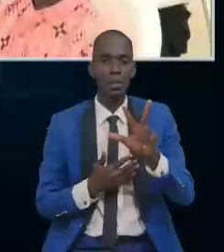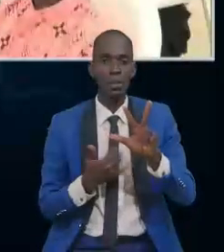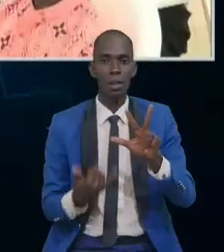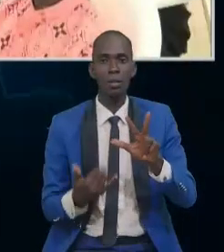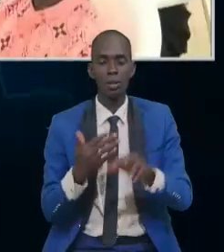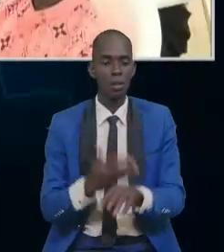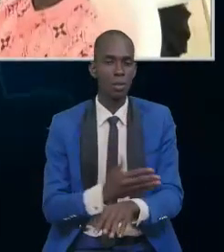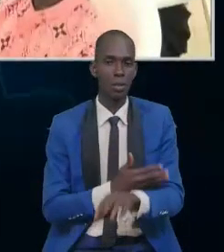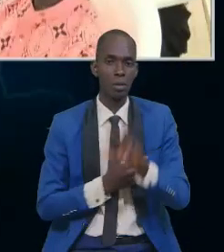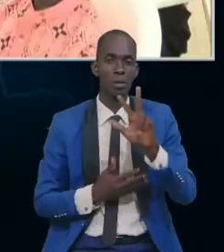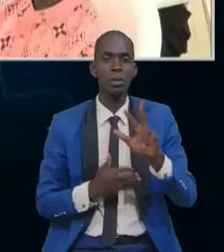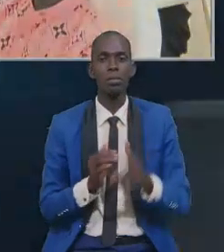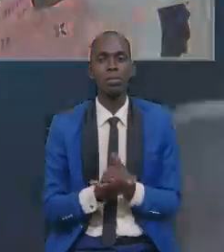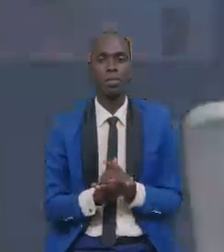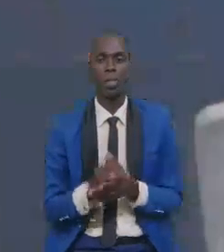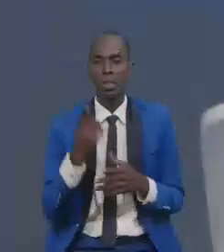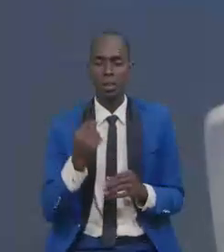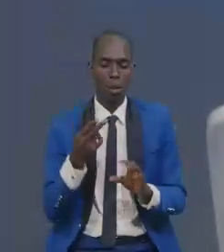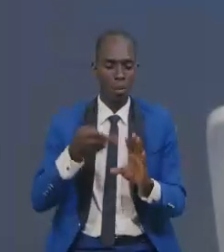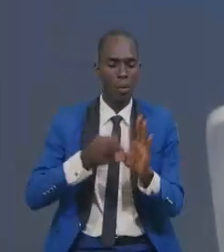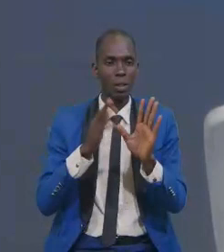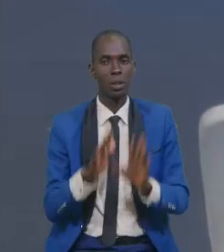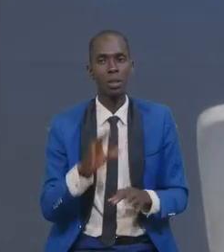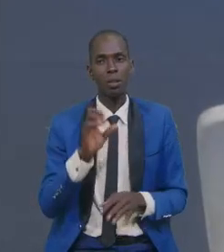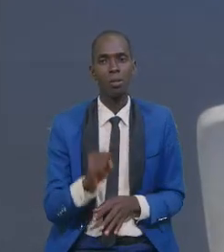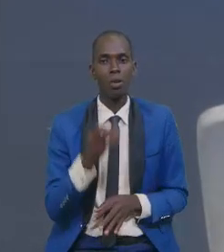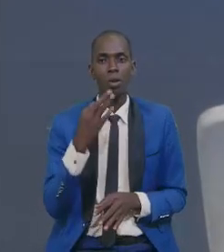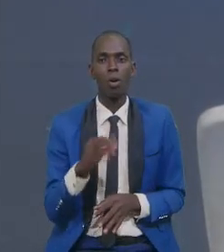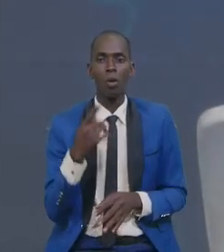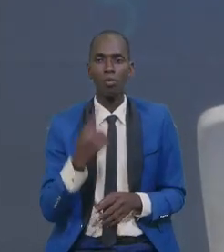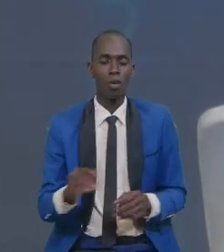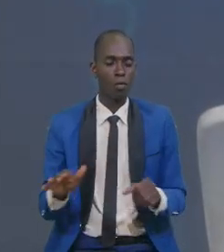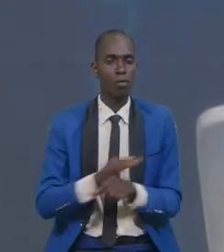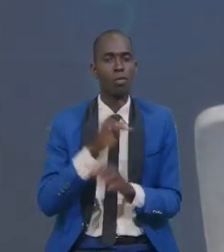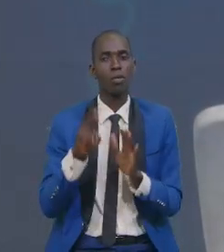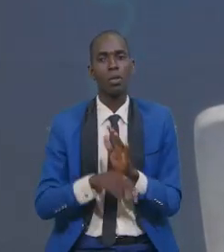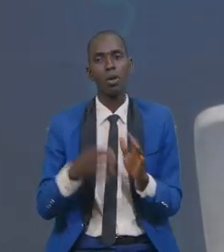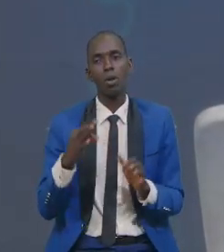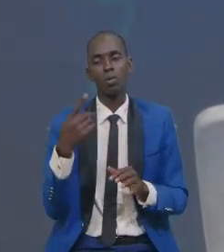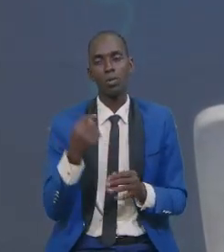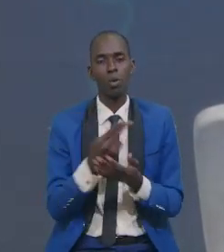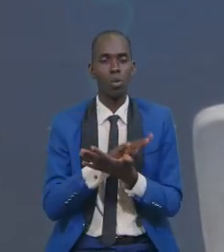three, we're looking at the partakers of the fullness of the Holy Ghost.